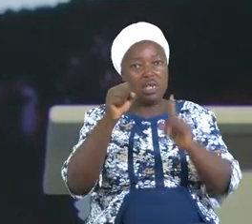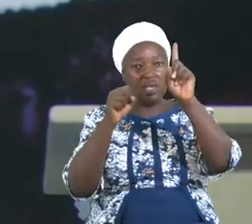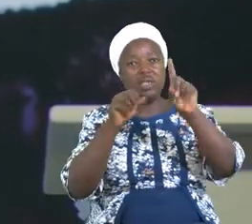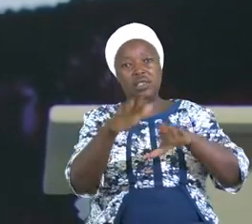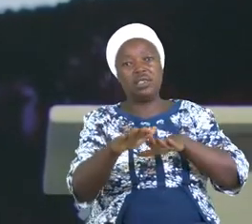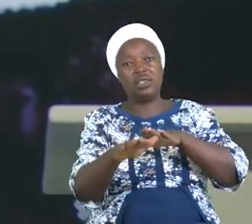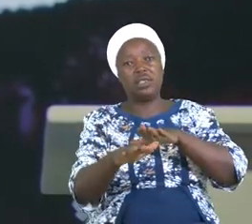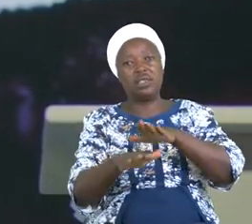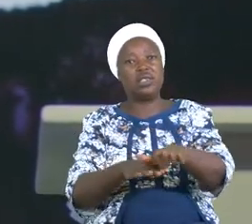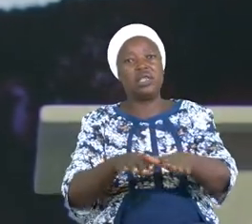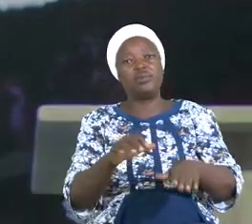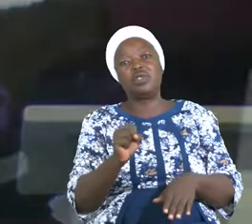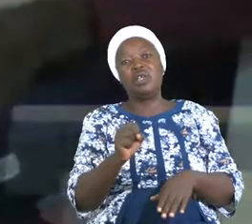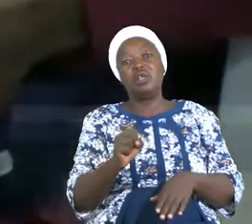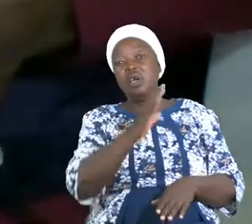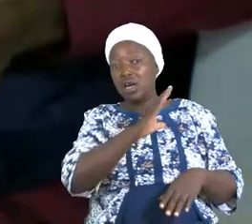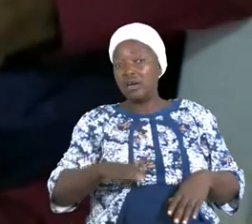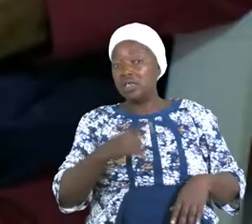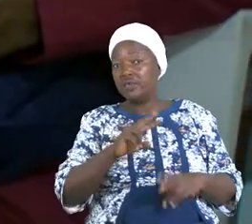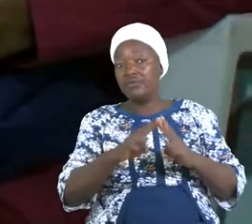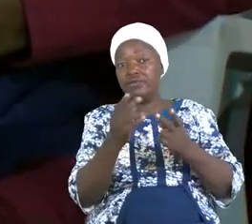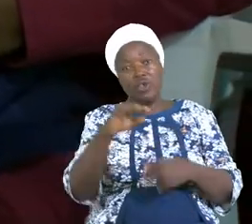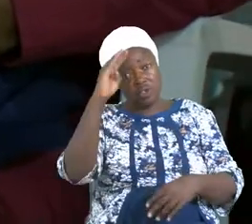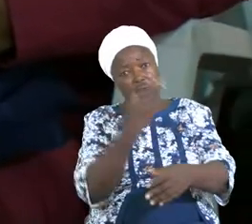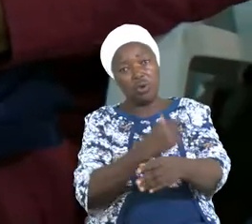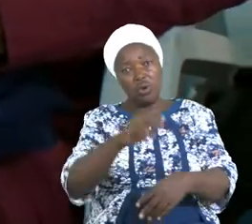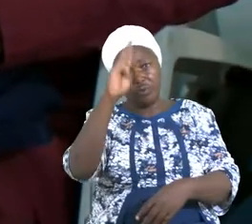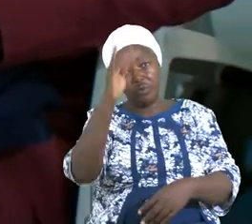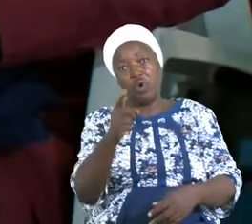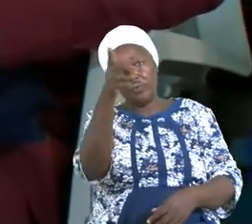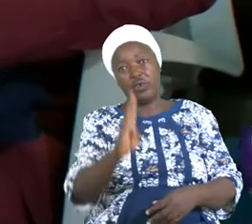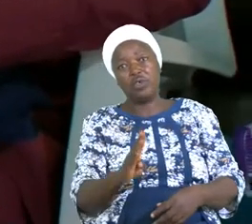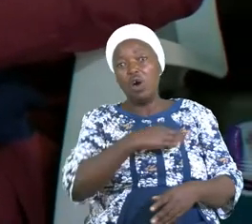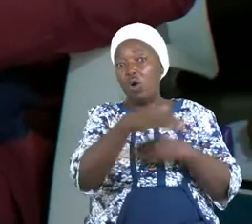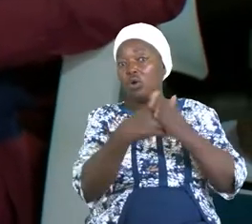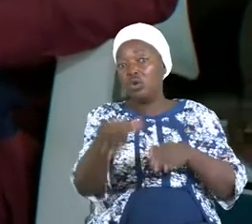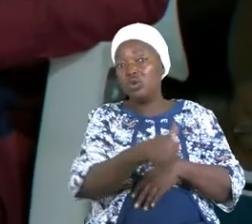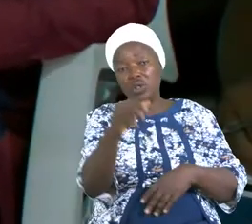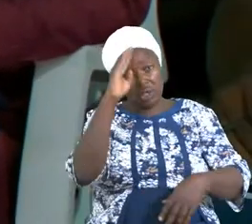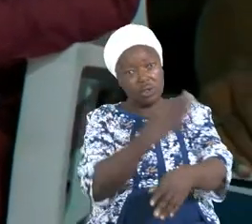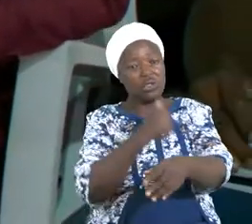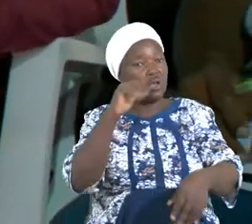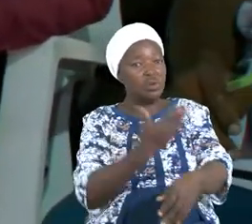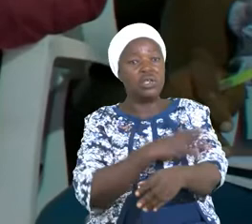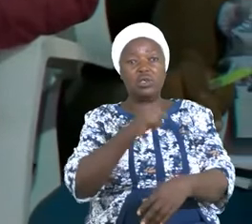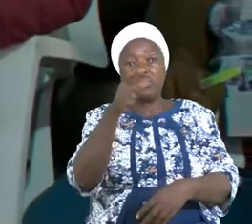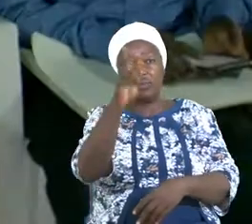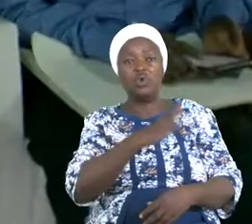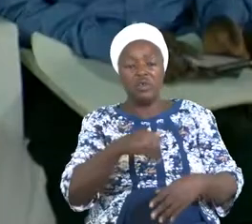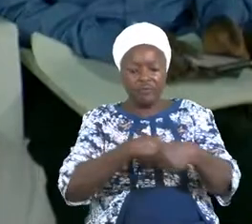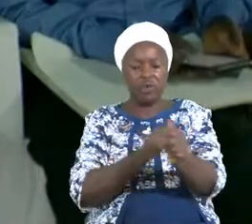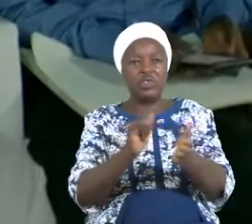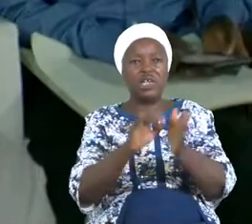the very Son of God, all the other sons and daughters of God, they follow that pattern.